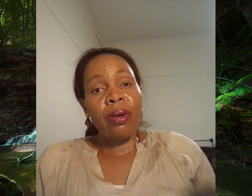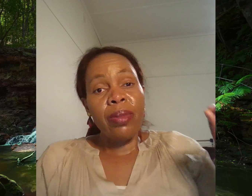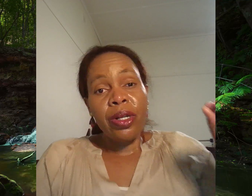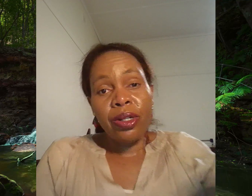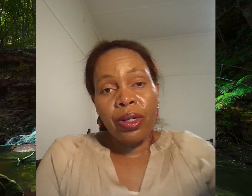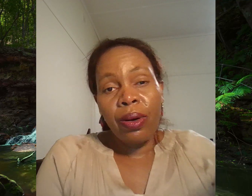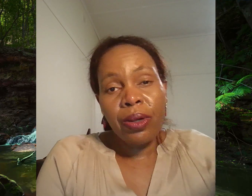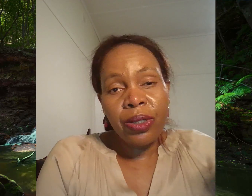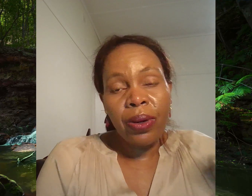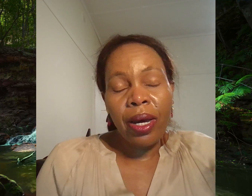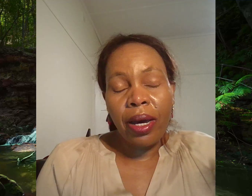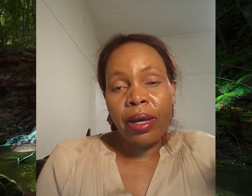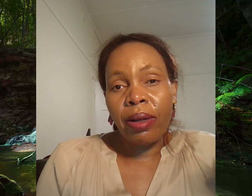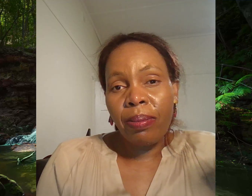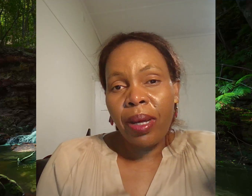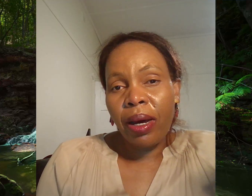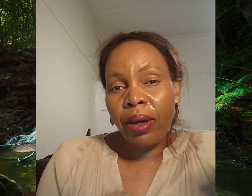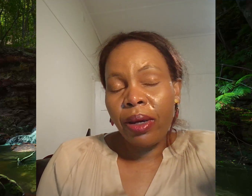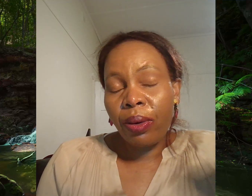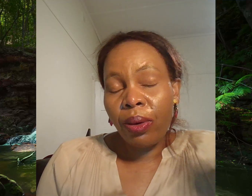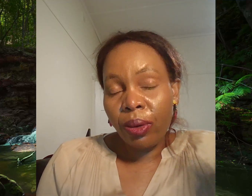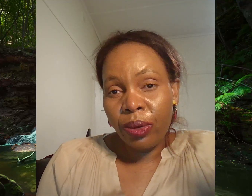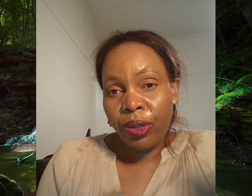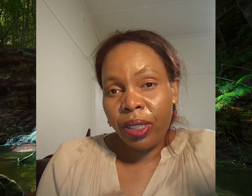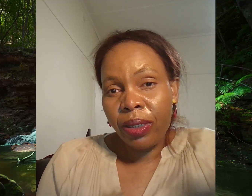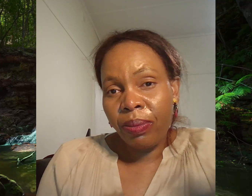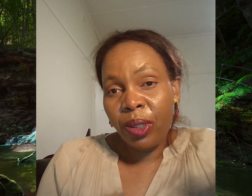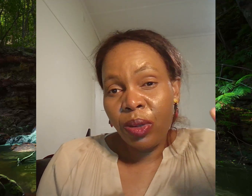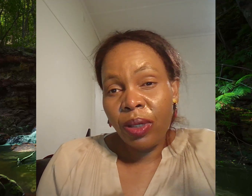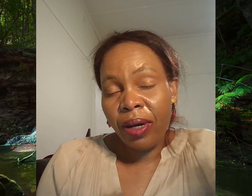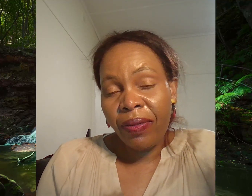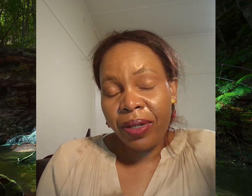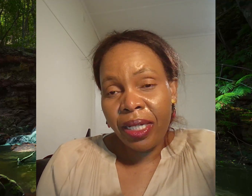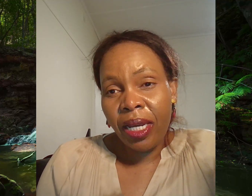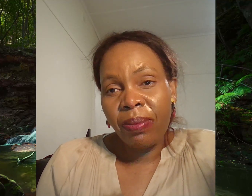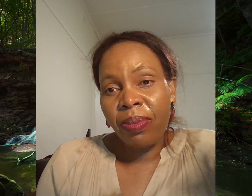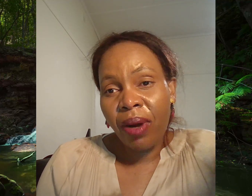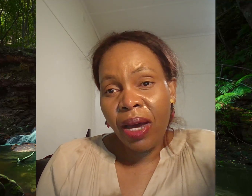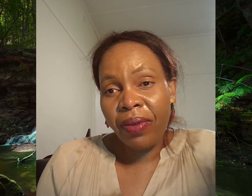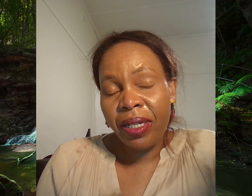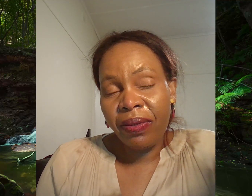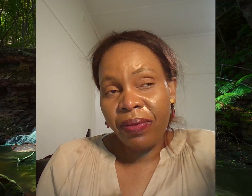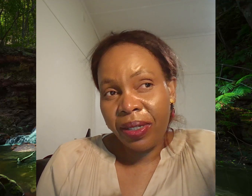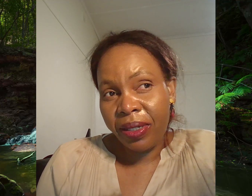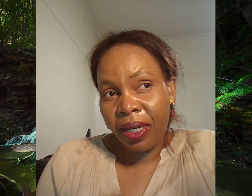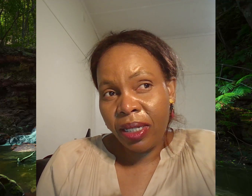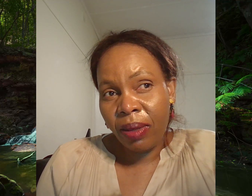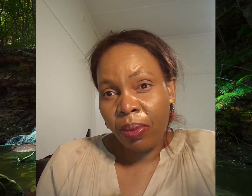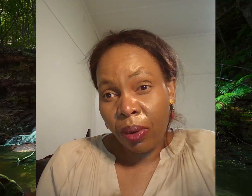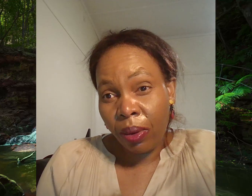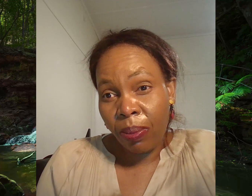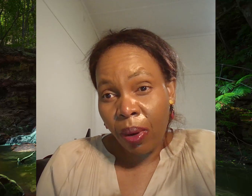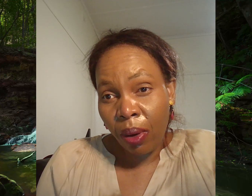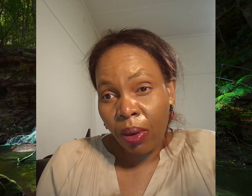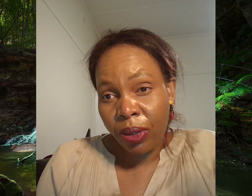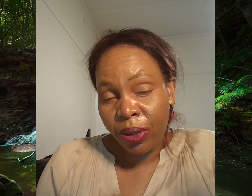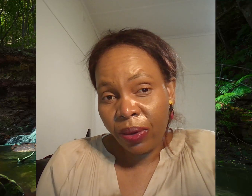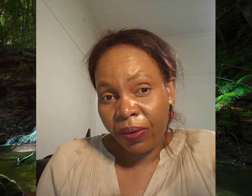The commission also had about a collusion between Rafadi and private investigator